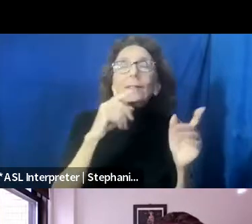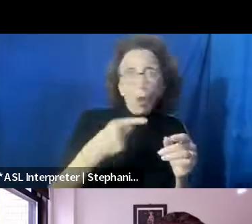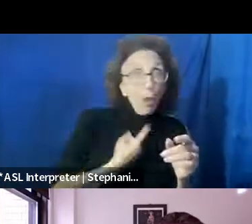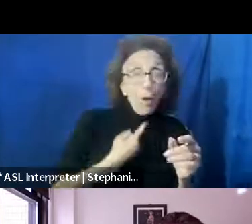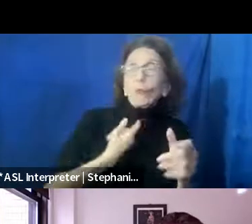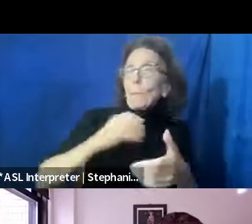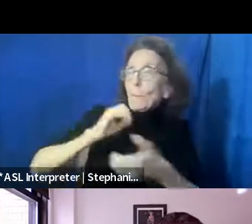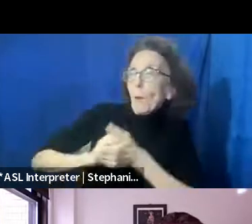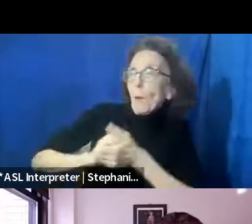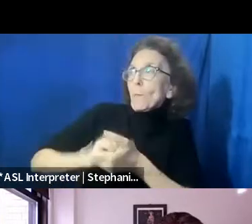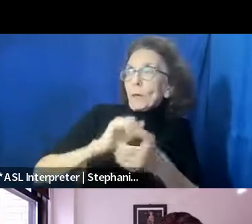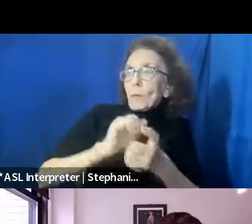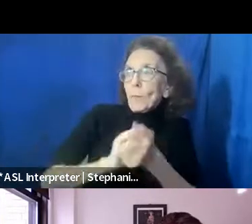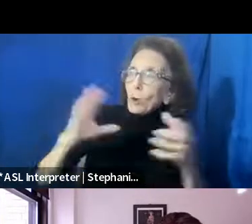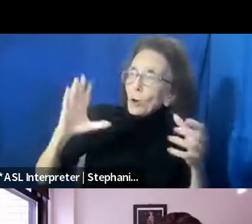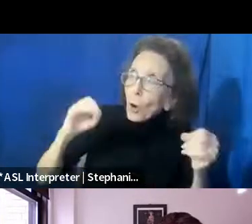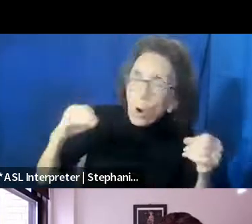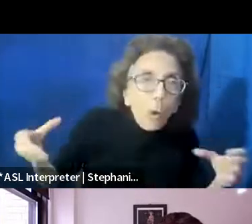is.